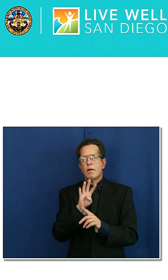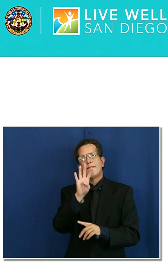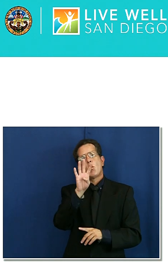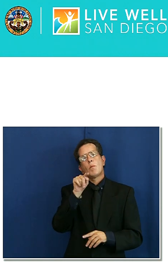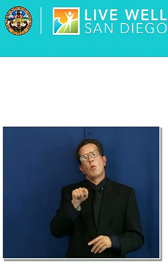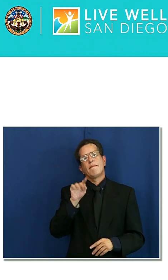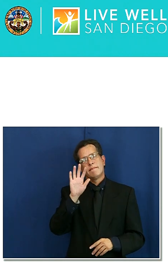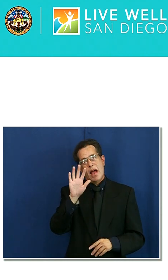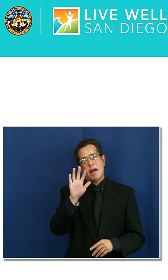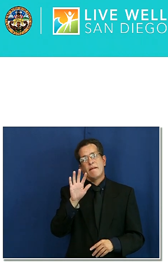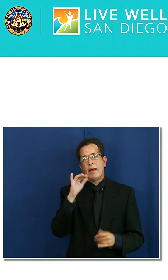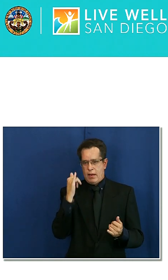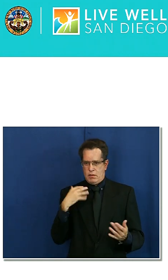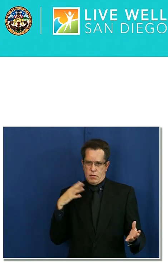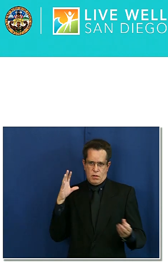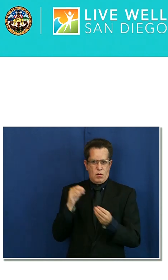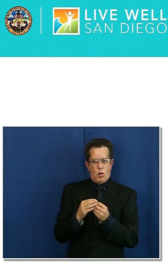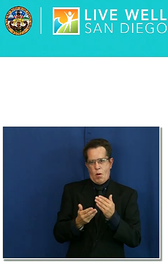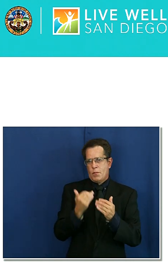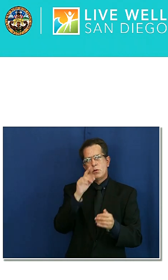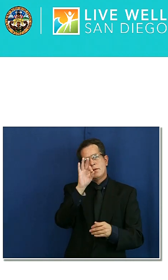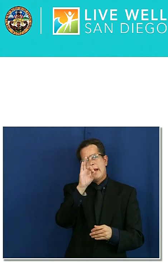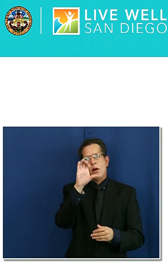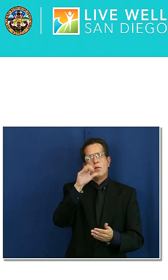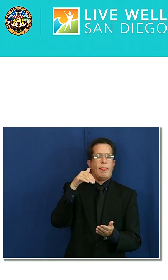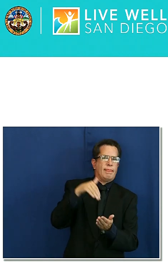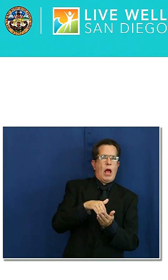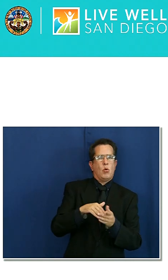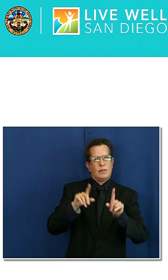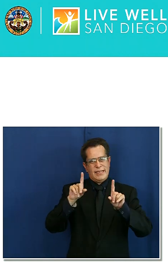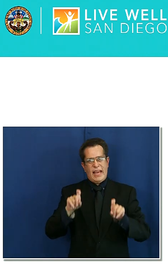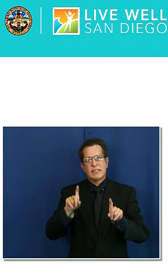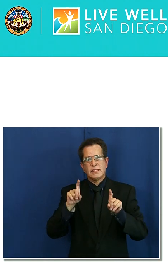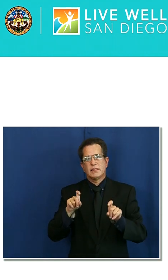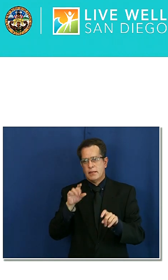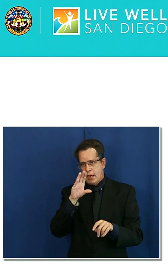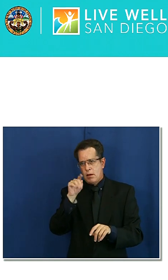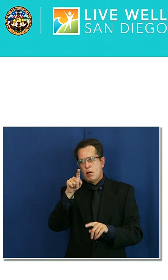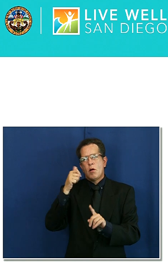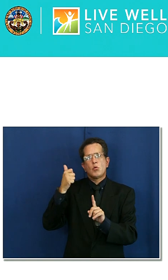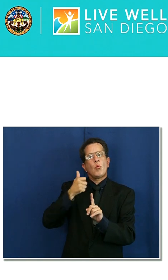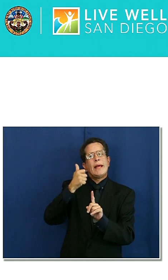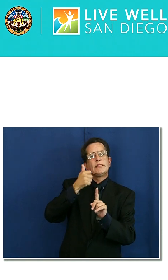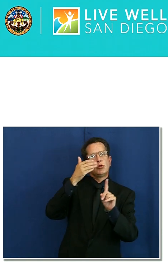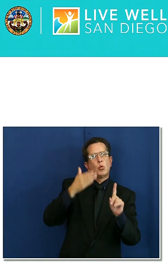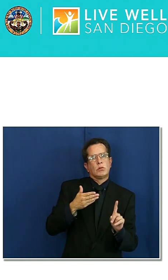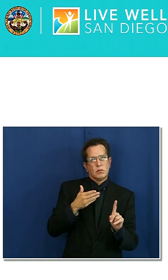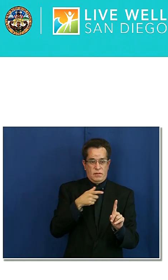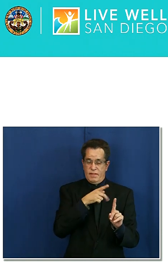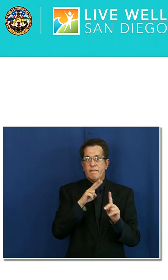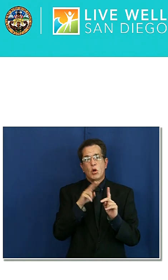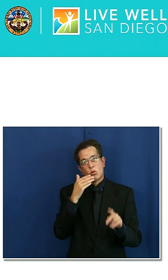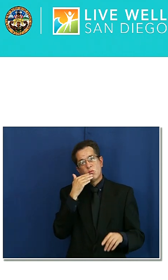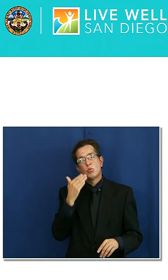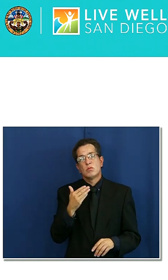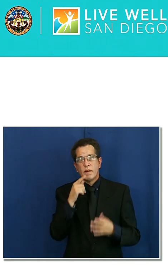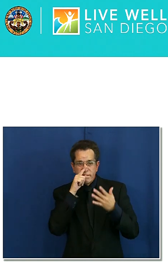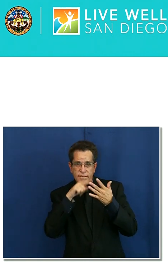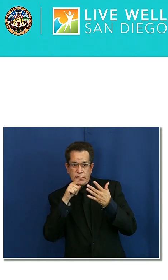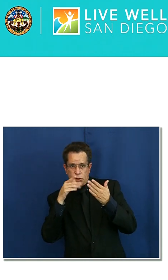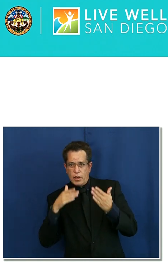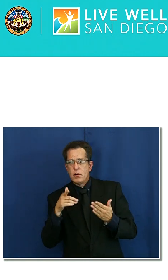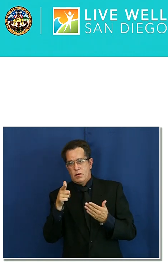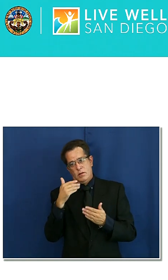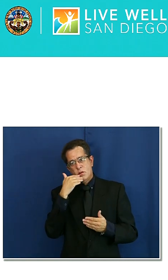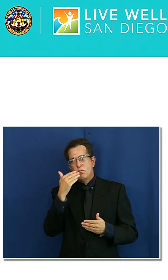under 900,000 tests. Contact case investigations, contact tracing, again, in a good position of our